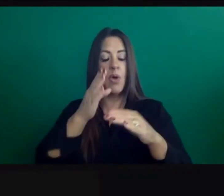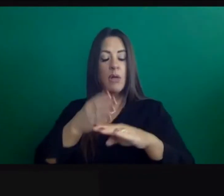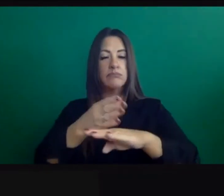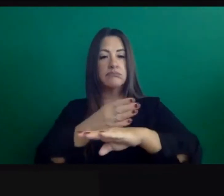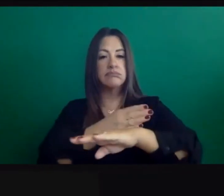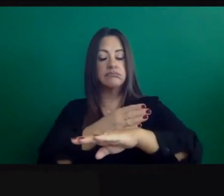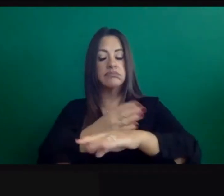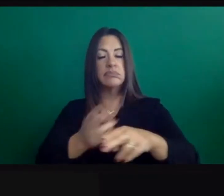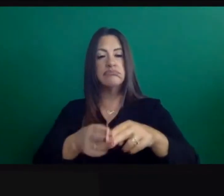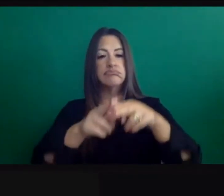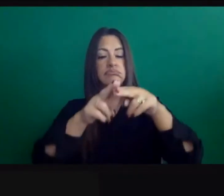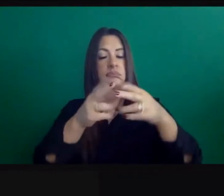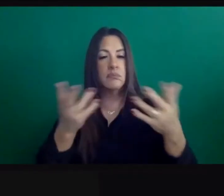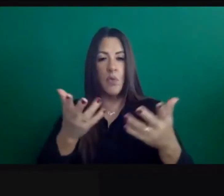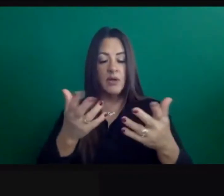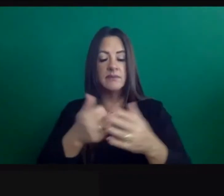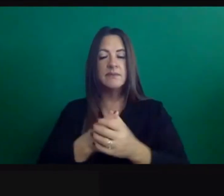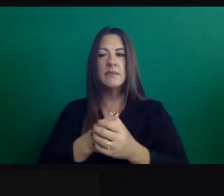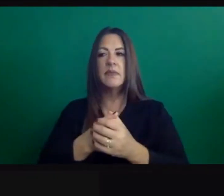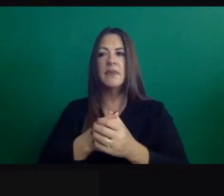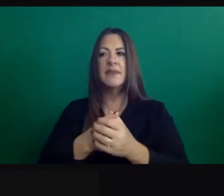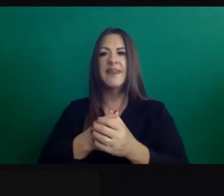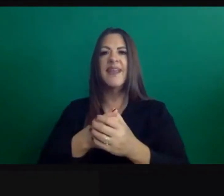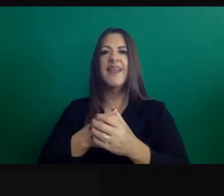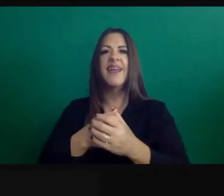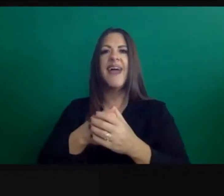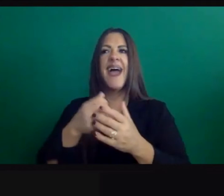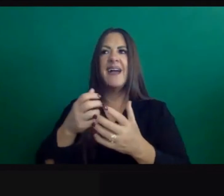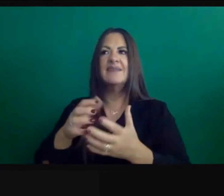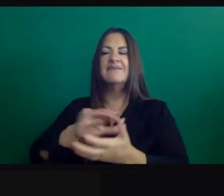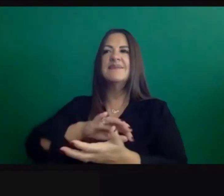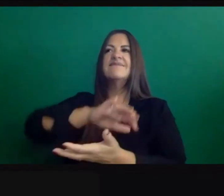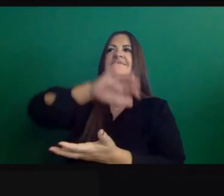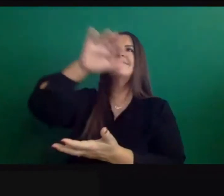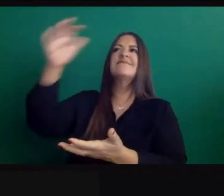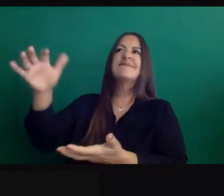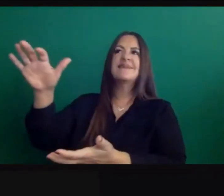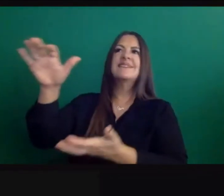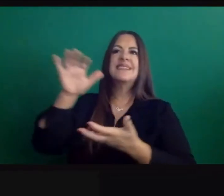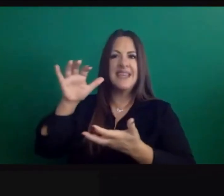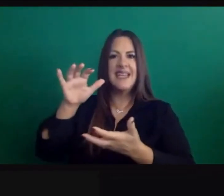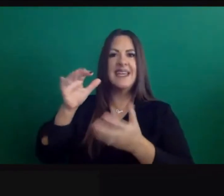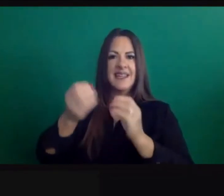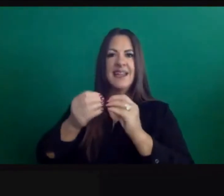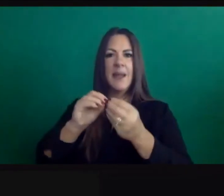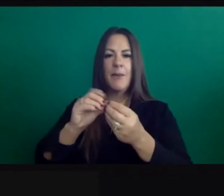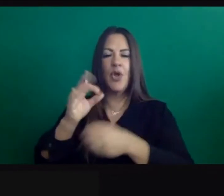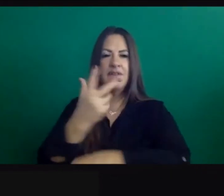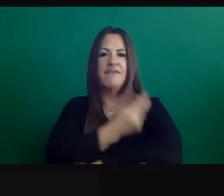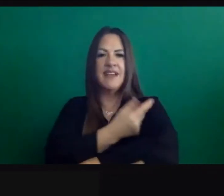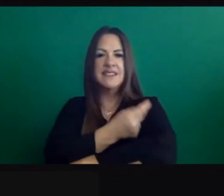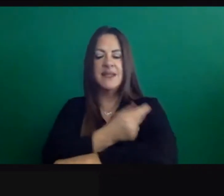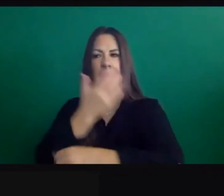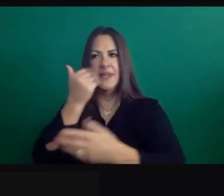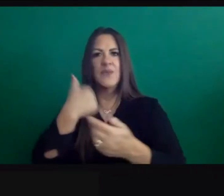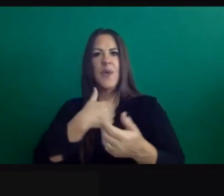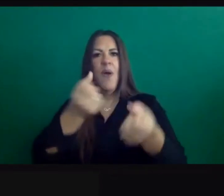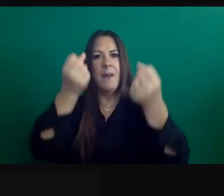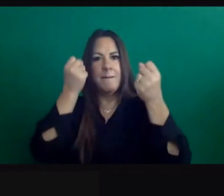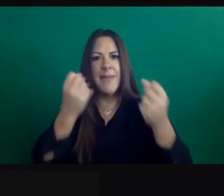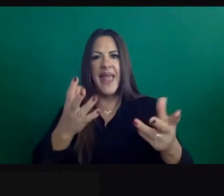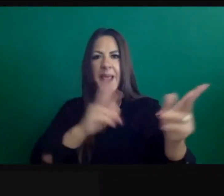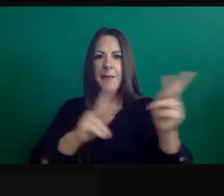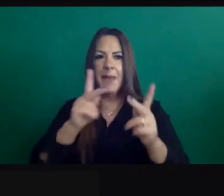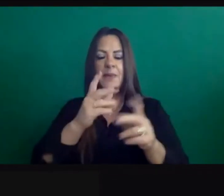is the total amount of vaccine, because we believe that getting as many Californians vaccinated